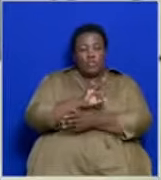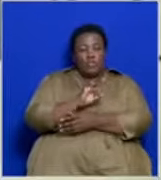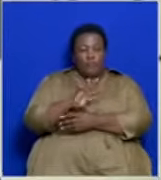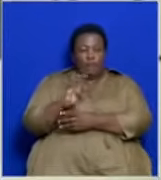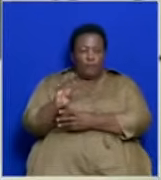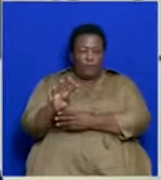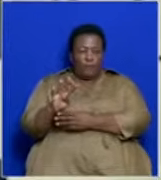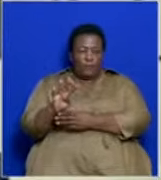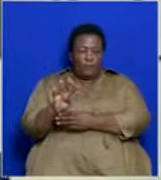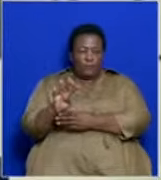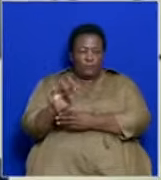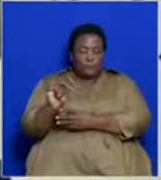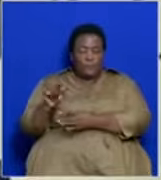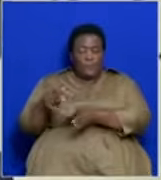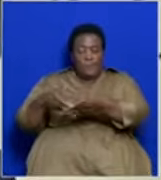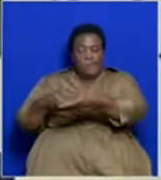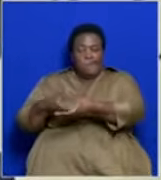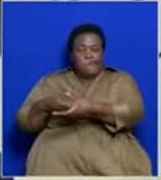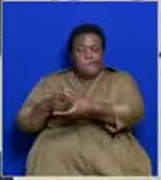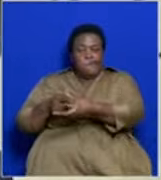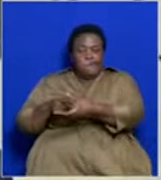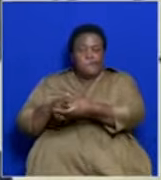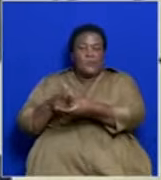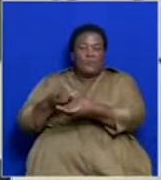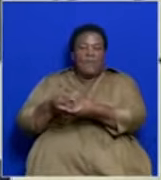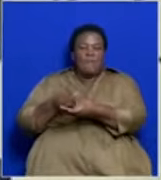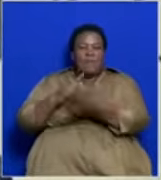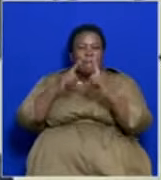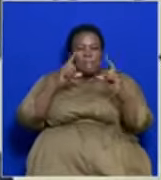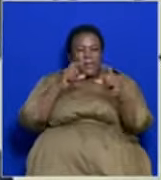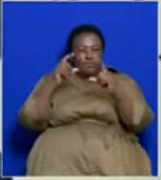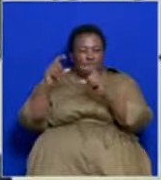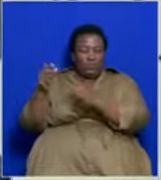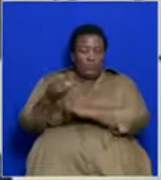a series of photographs.